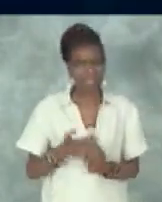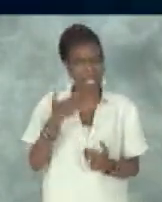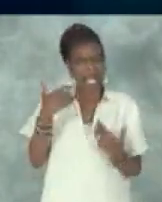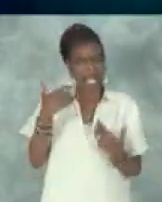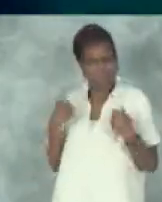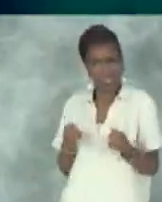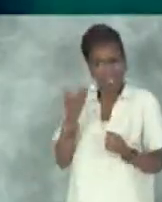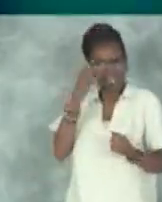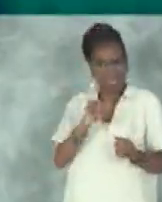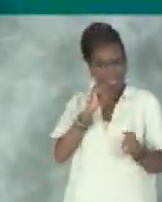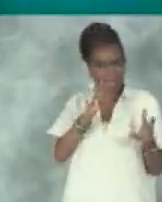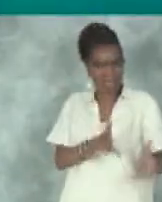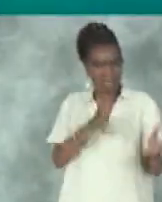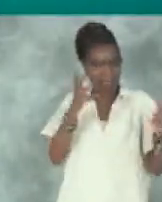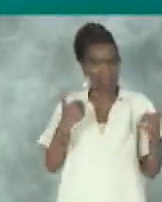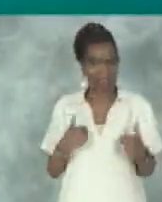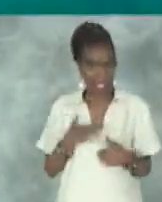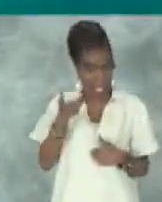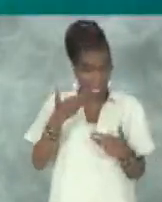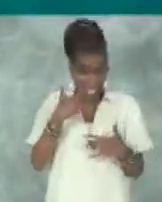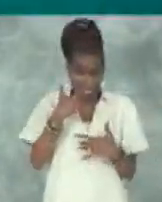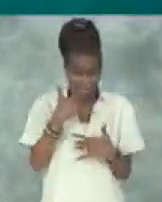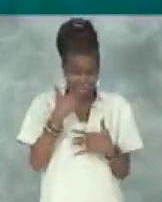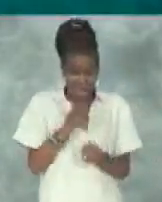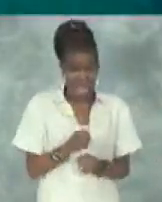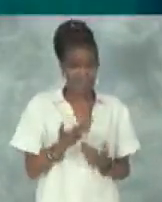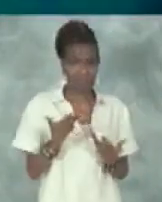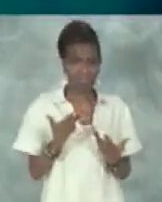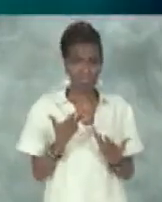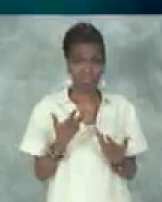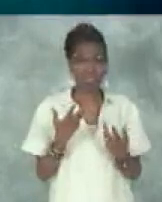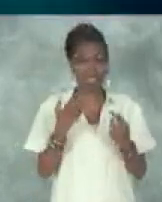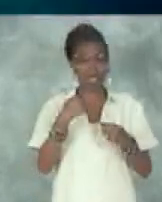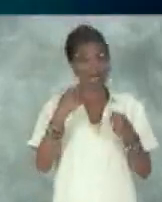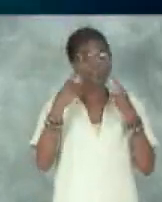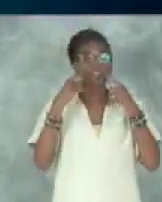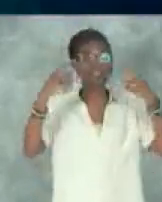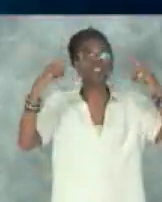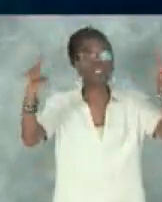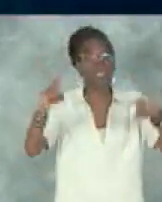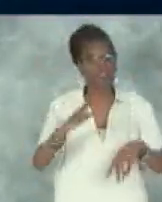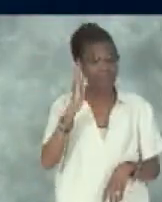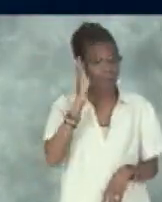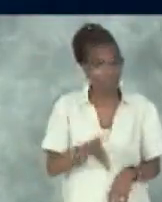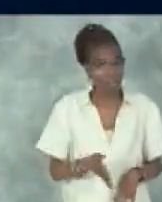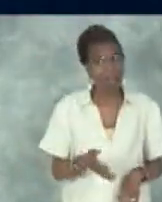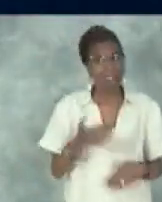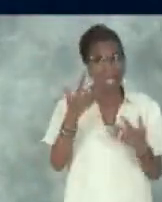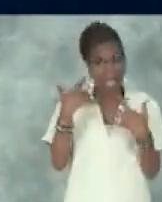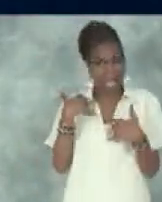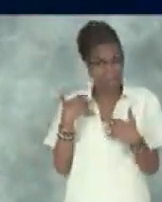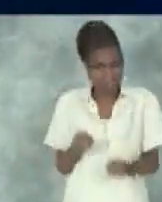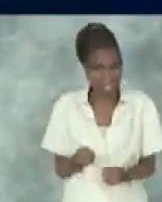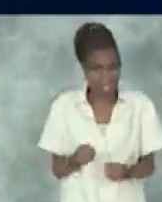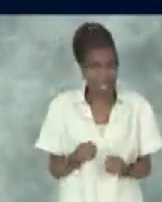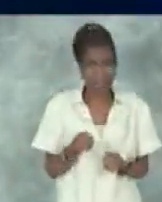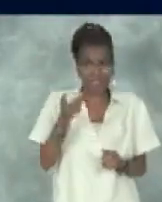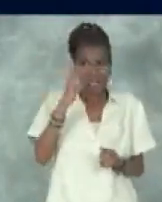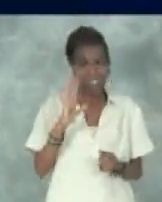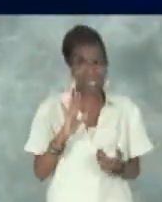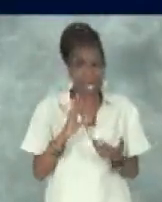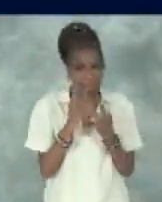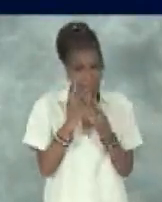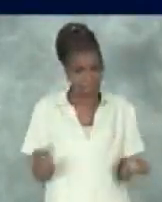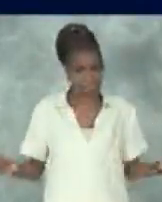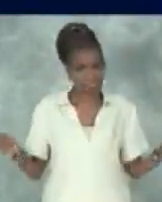am confident that I will see this thing come to pass. I am confident that God will fix it. I am